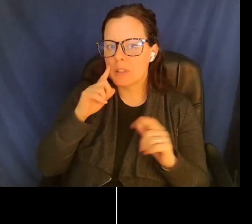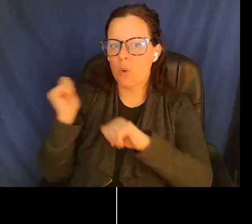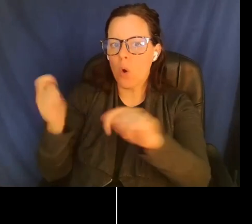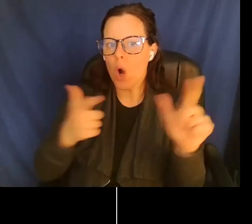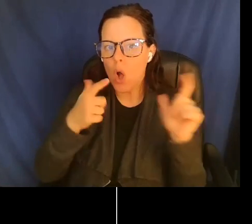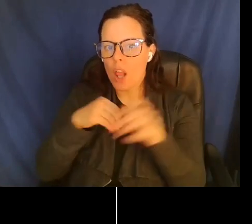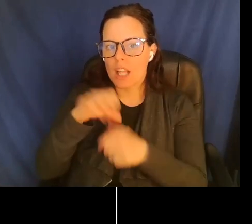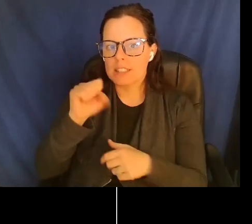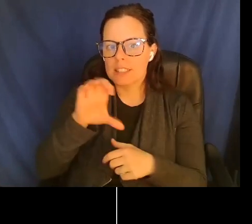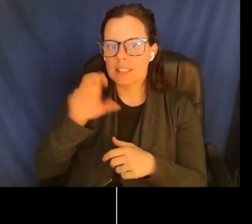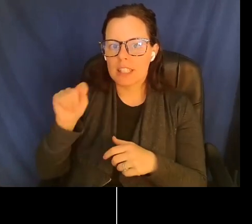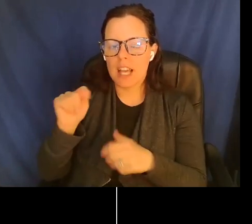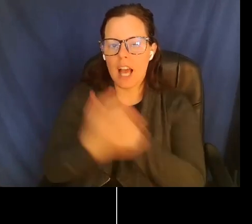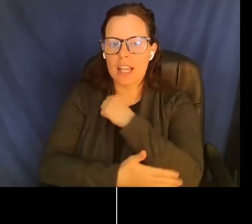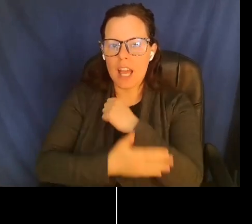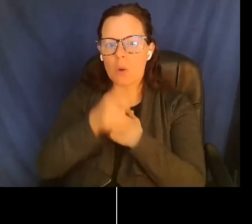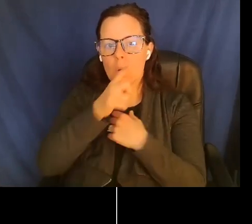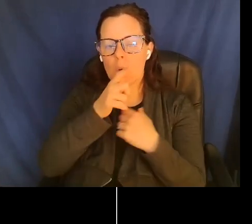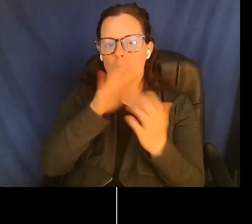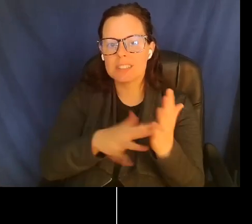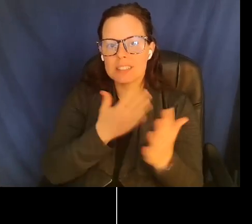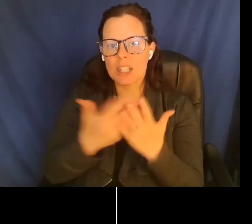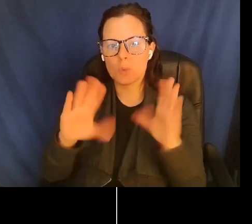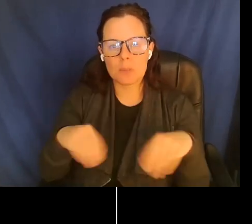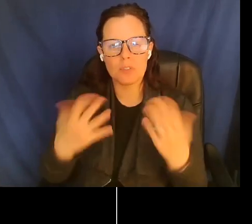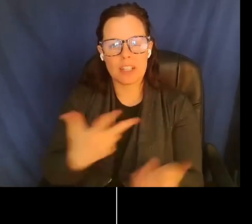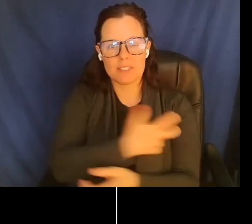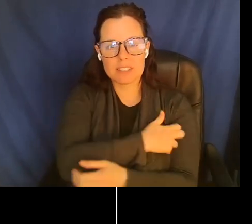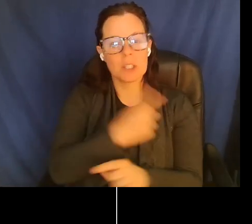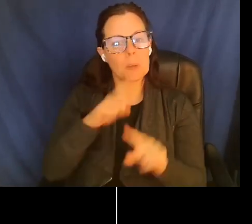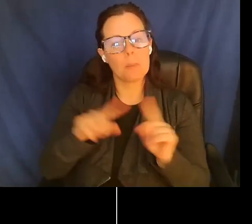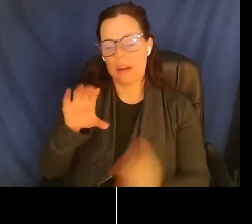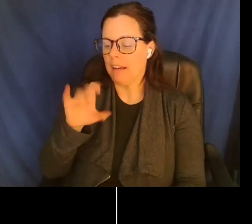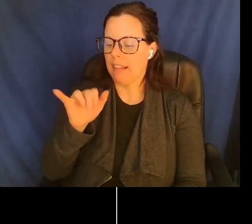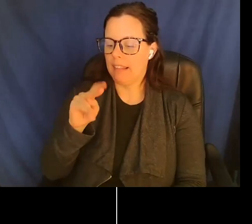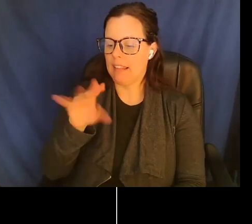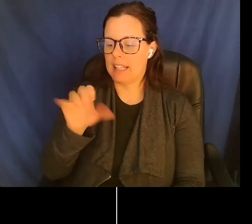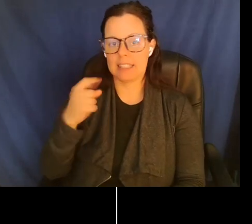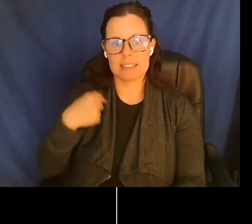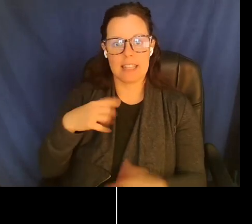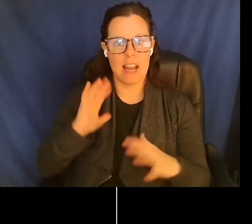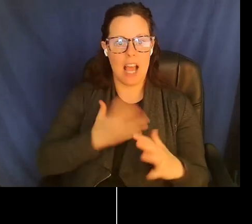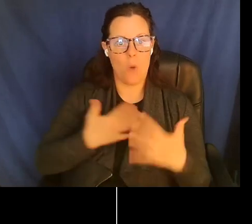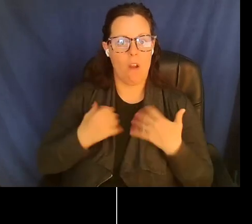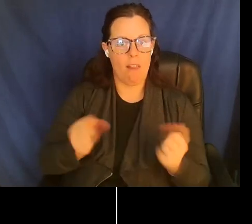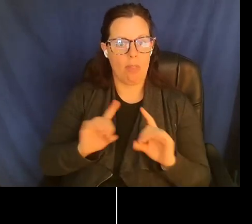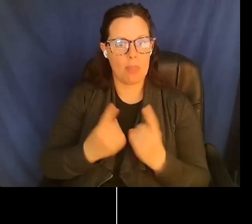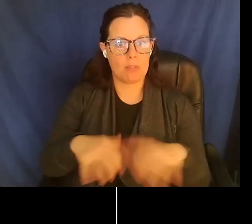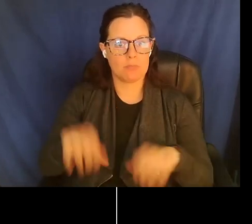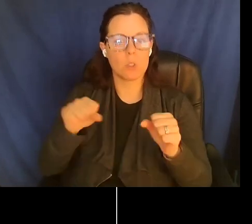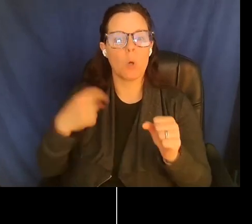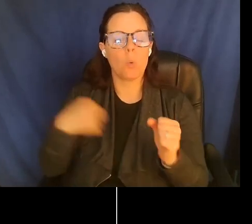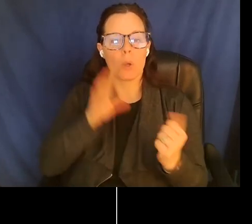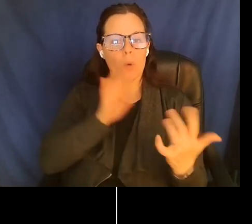Scott County who are scheduling and providing vaccinations, but for clinics hosted by the Scott County Health Department, we'll contact those